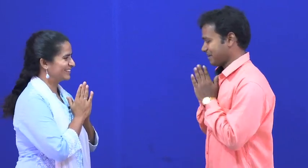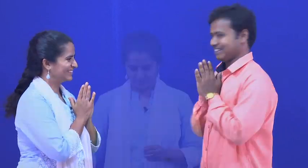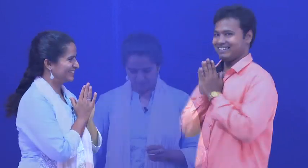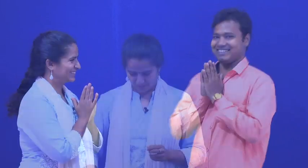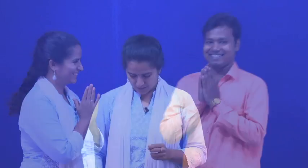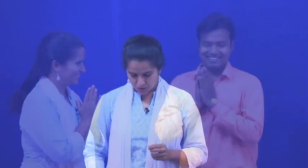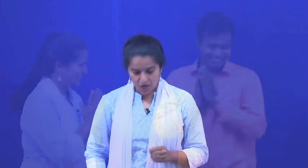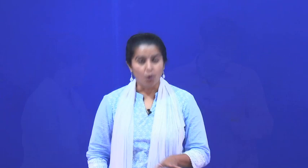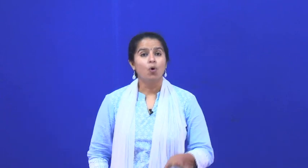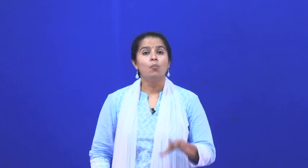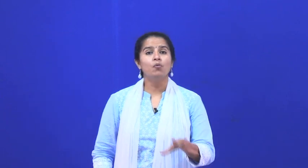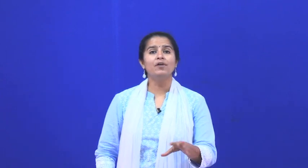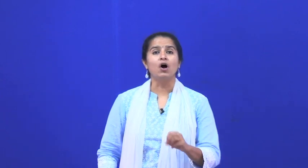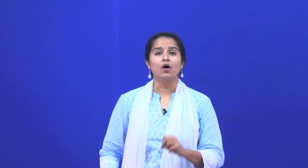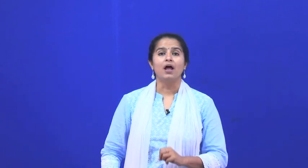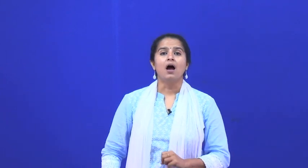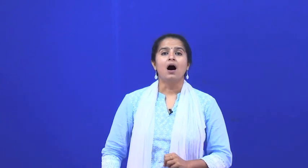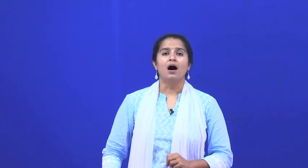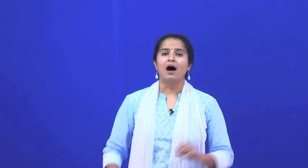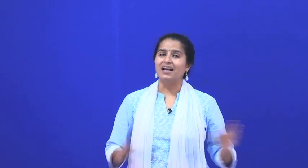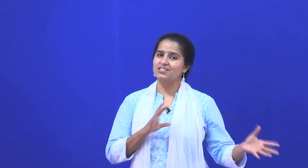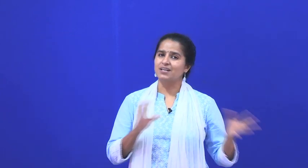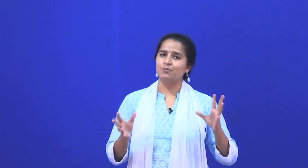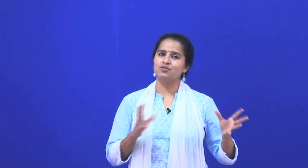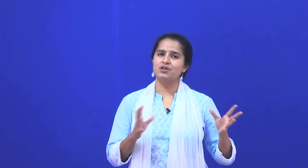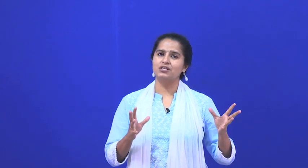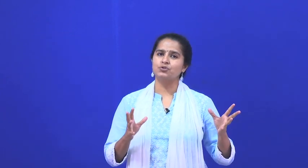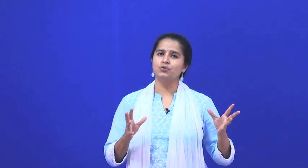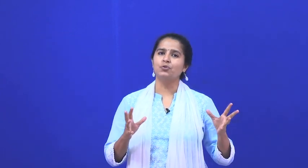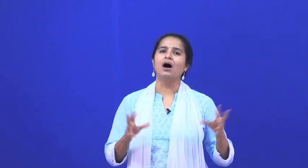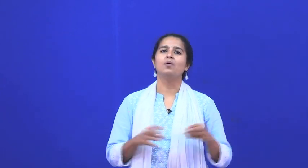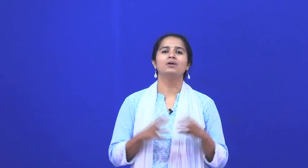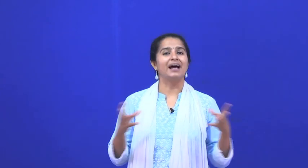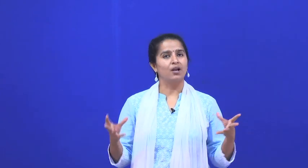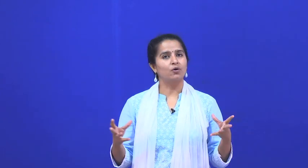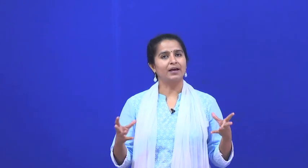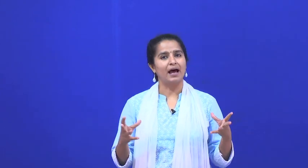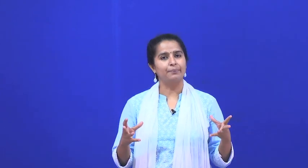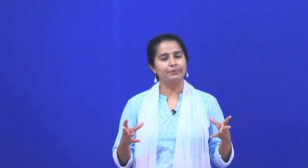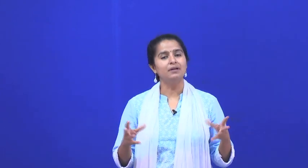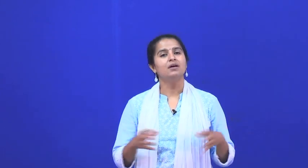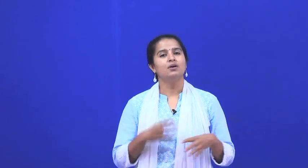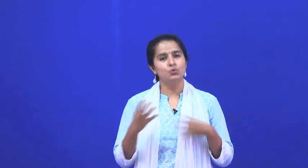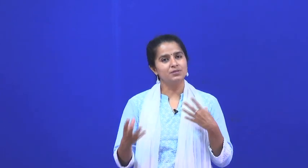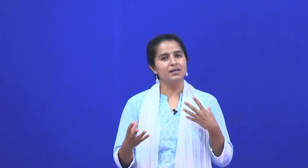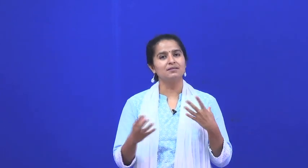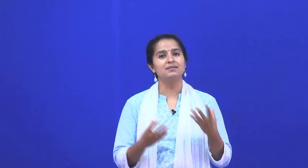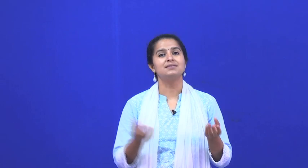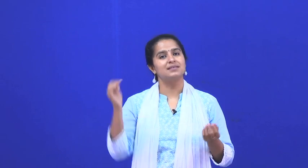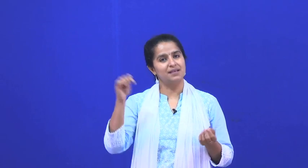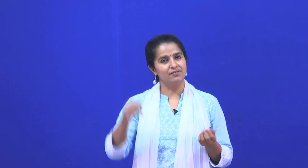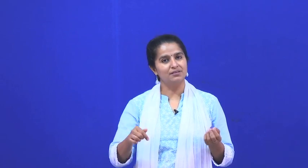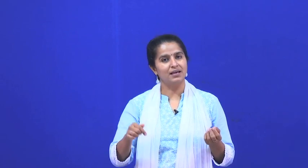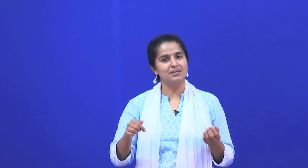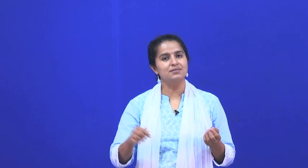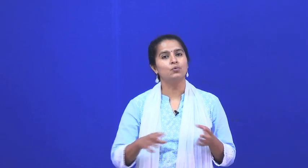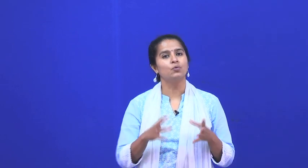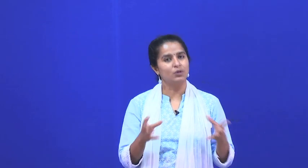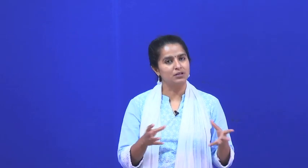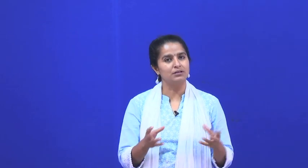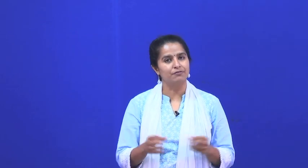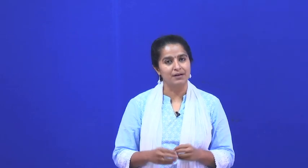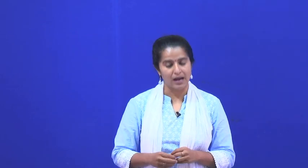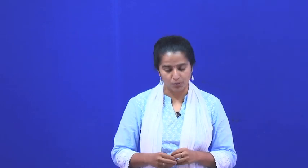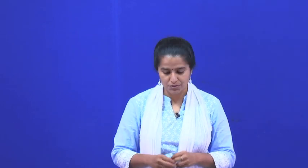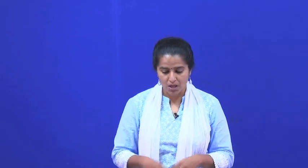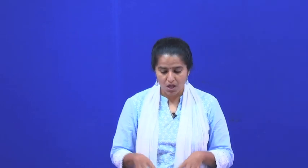dhanyavadaha. Dhanyavadaha. So now, moving on. I just demonstrated to you how a dialogue can happen using this seventh case